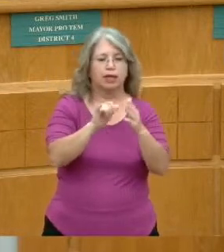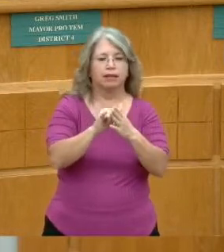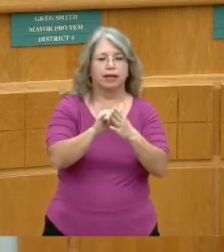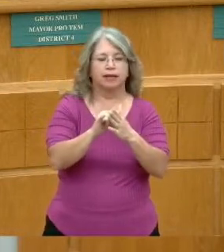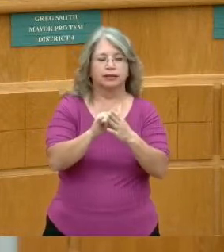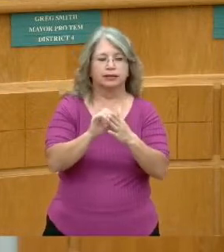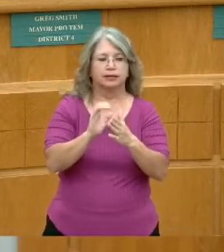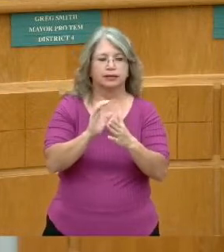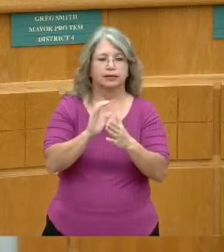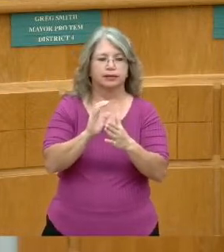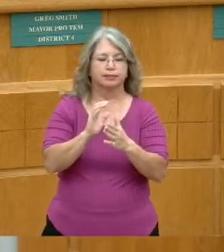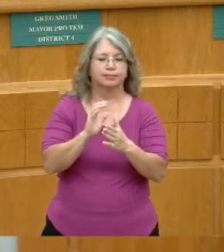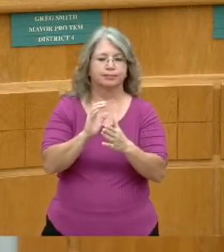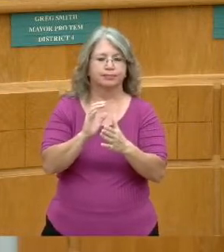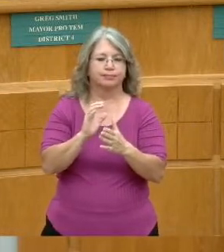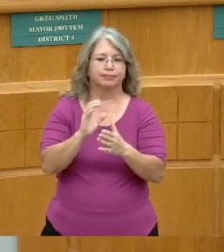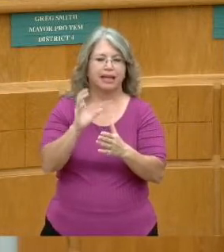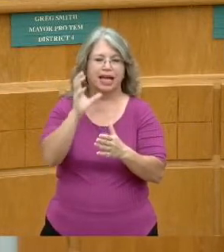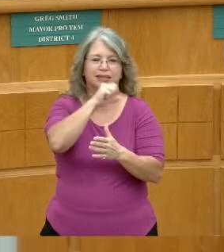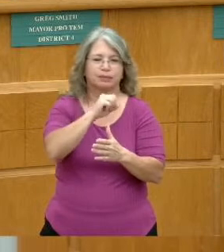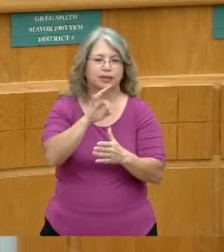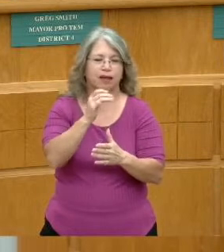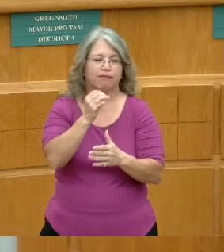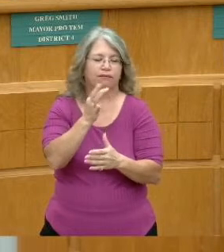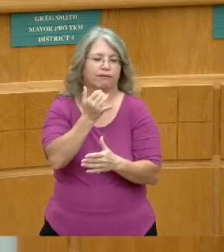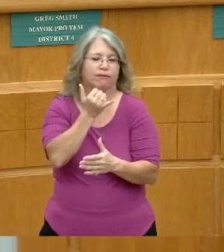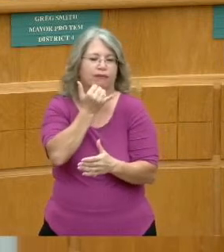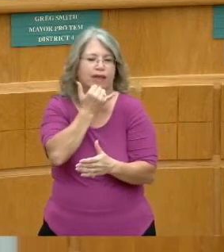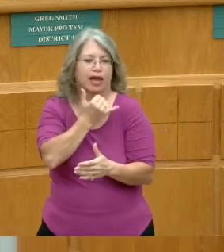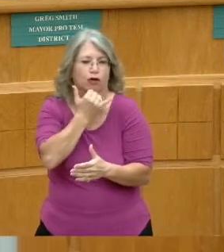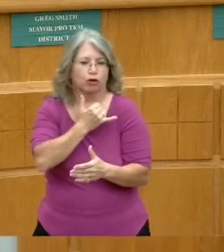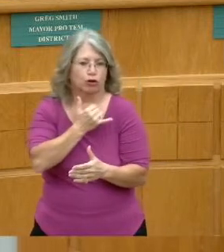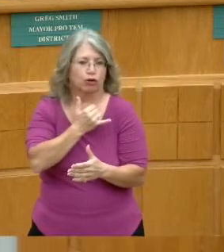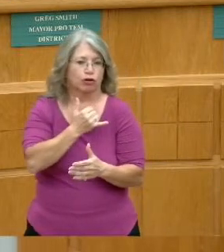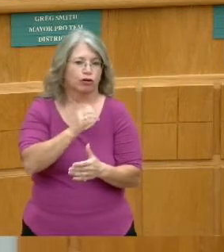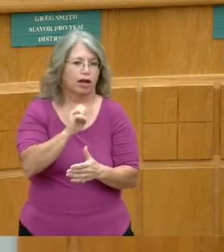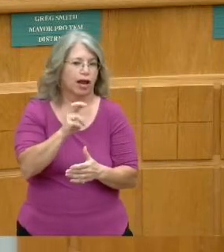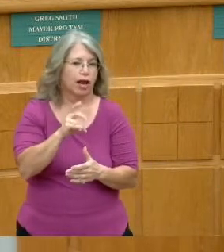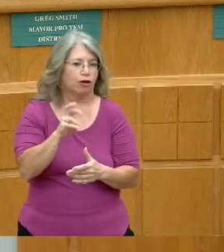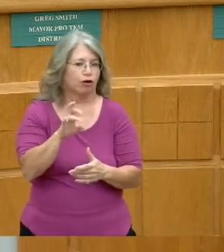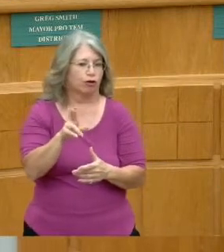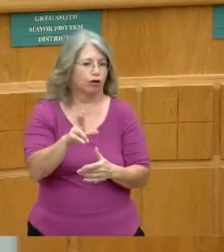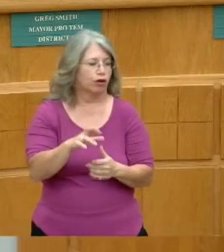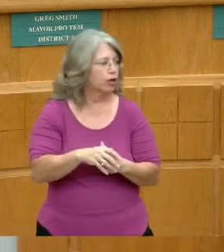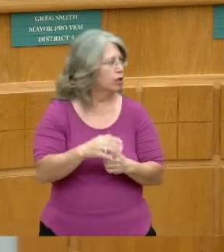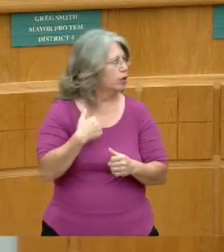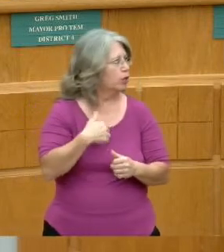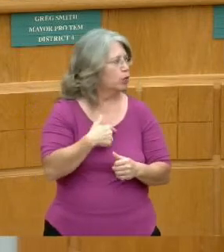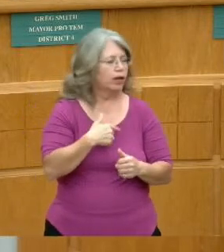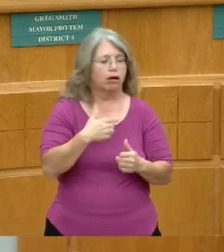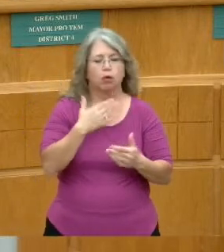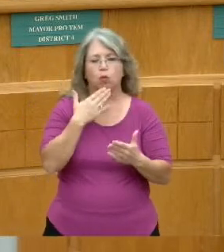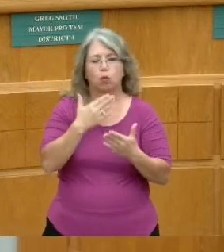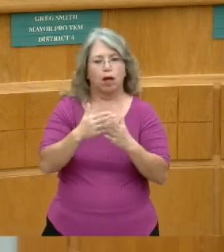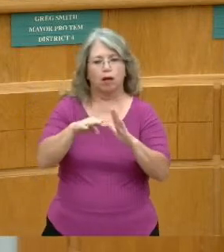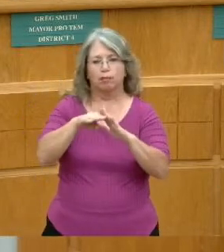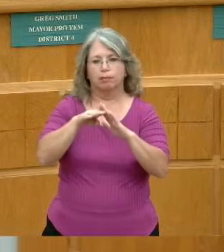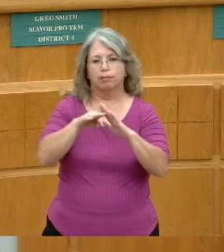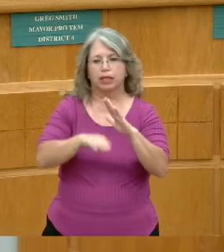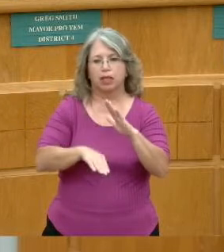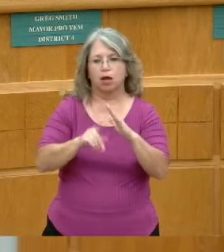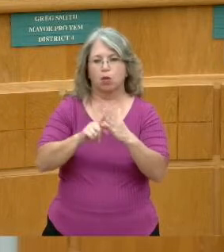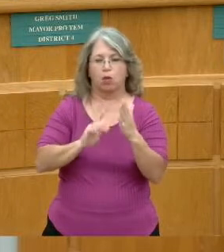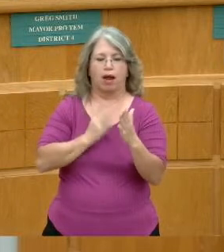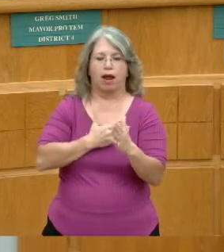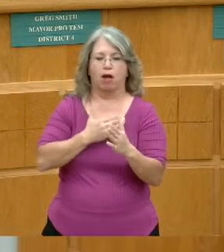numbers of hospitalizations fit fairly well with the model. And we're well below capacity. At the